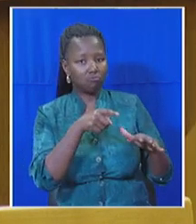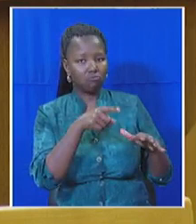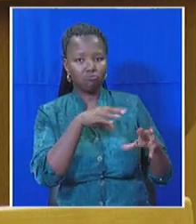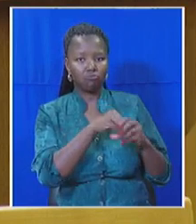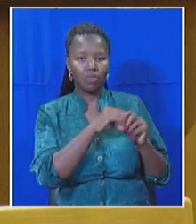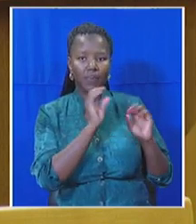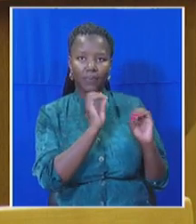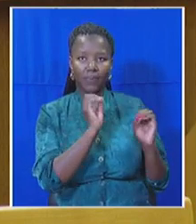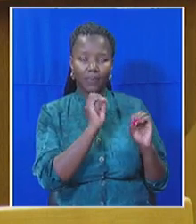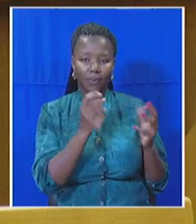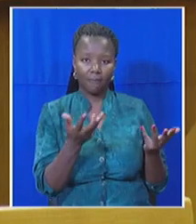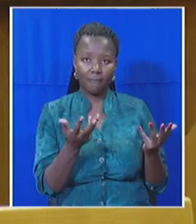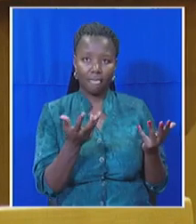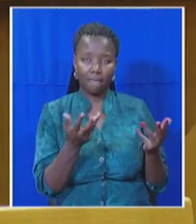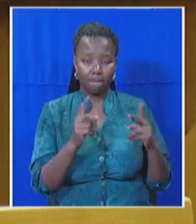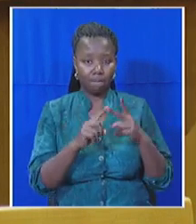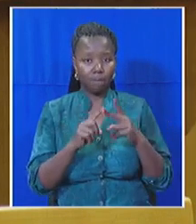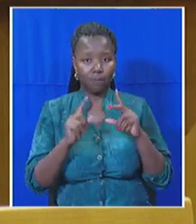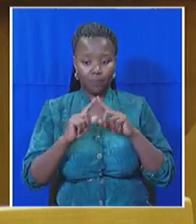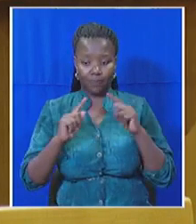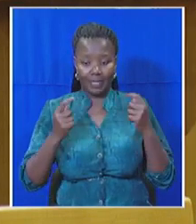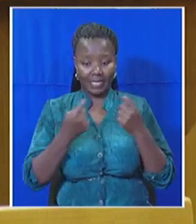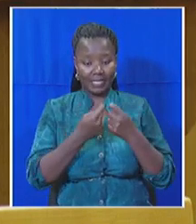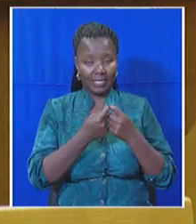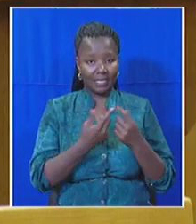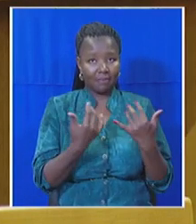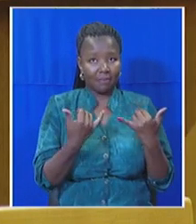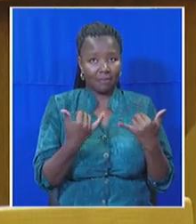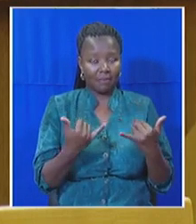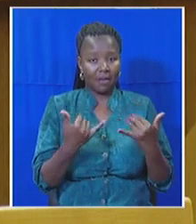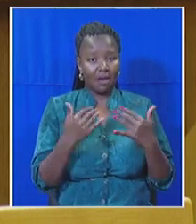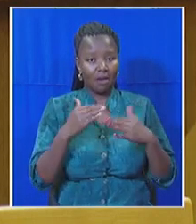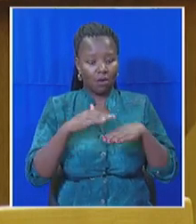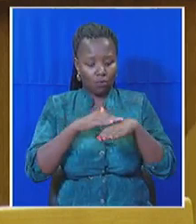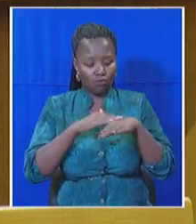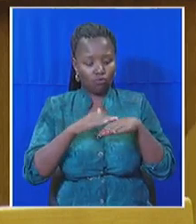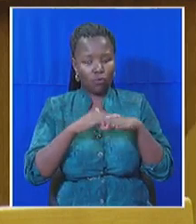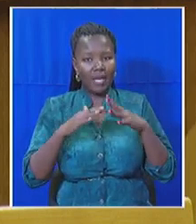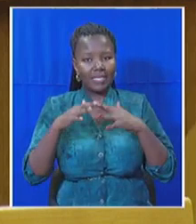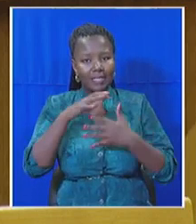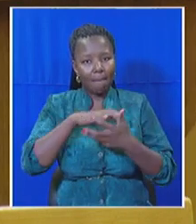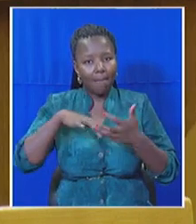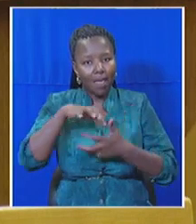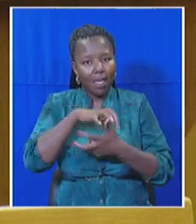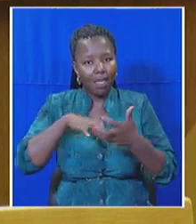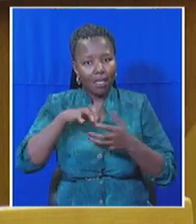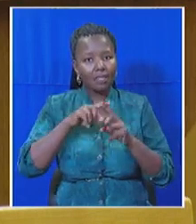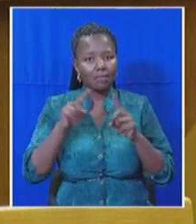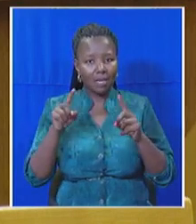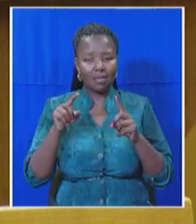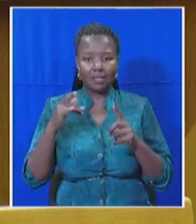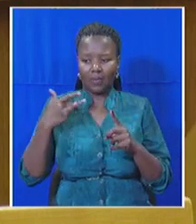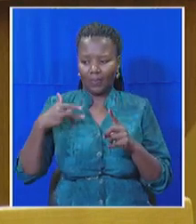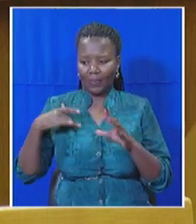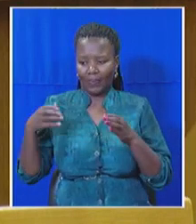schools. While teams are slowly becoming more multiracial, it is also becoming more elite, like our